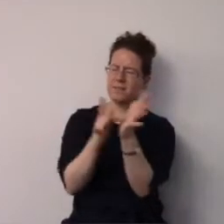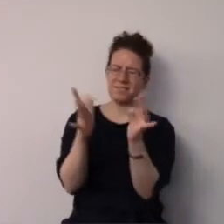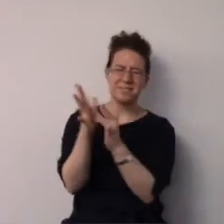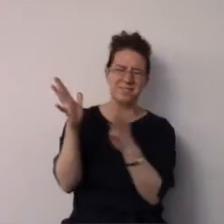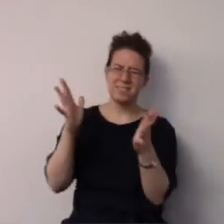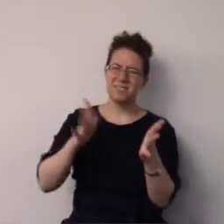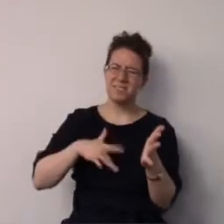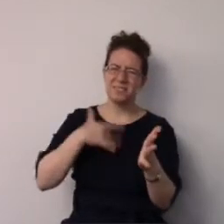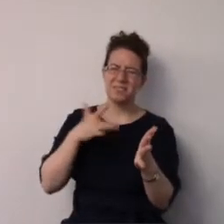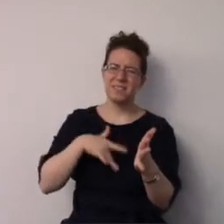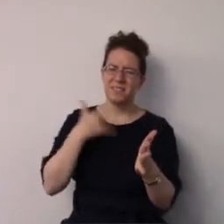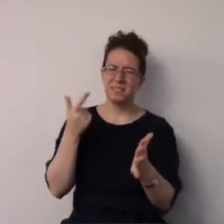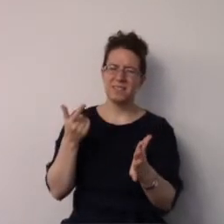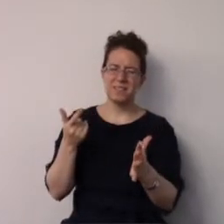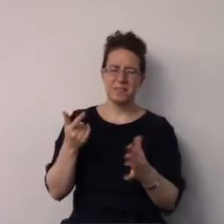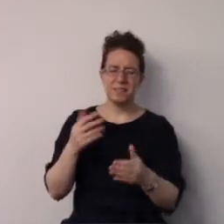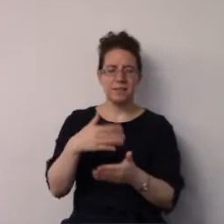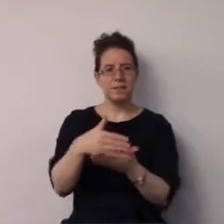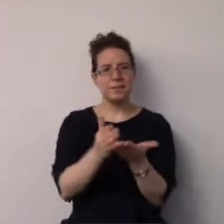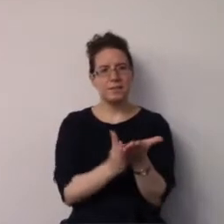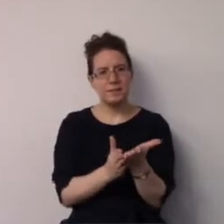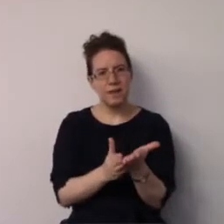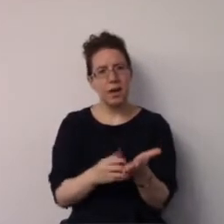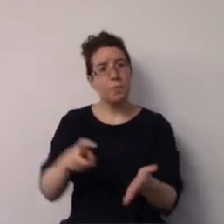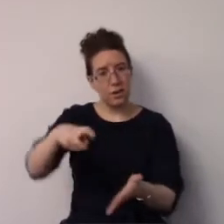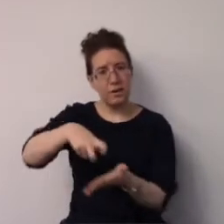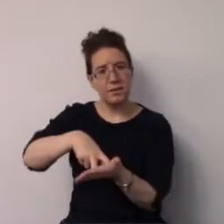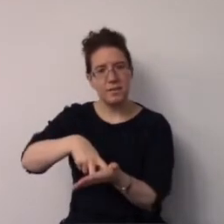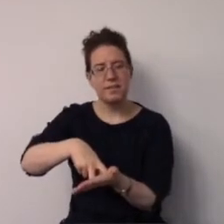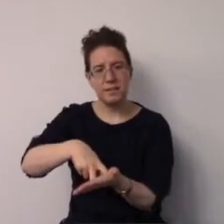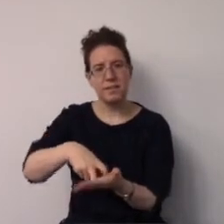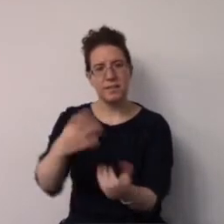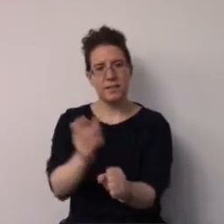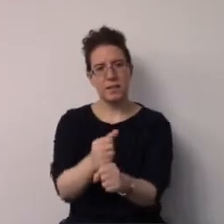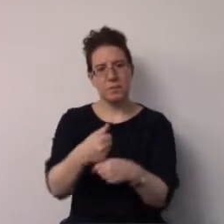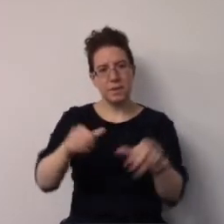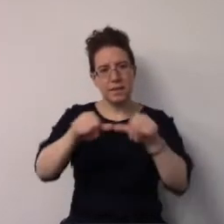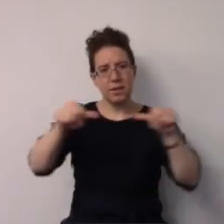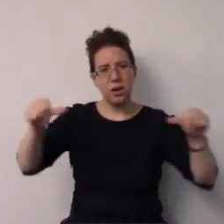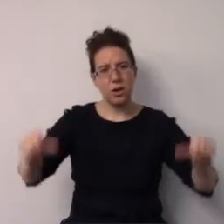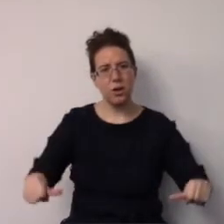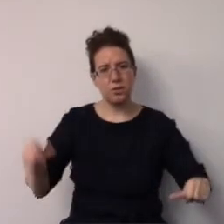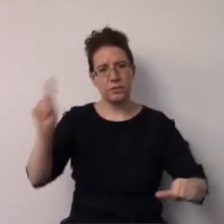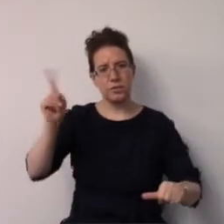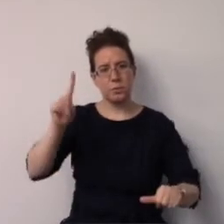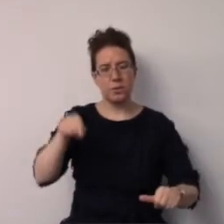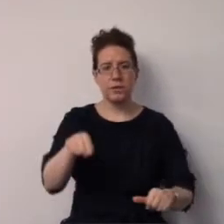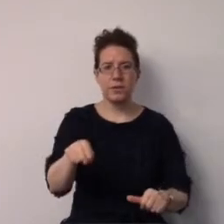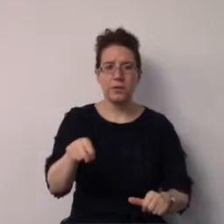I don't want my house and my family to be broken into, Lord, because I'm careless.